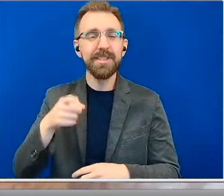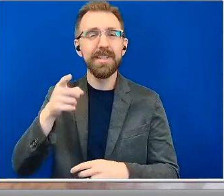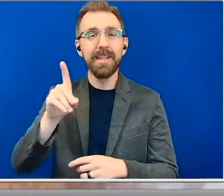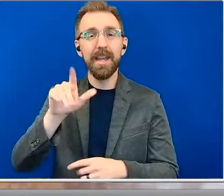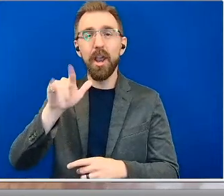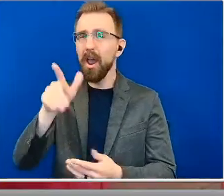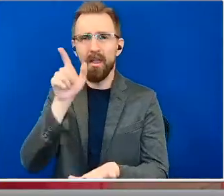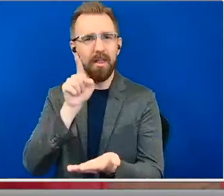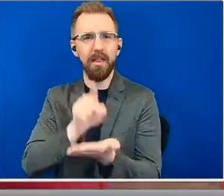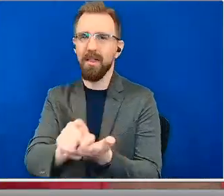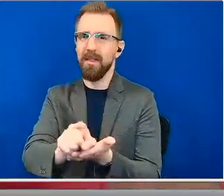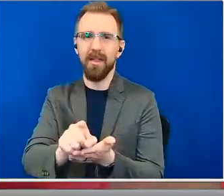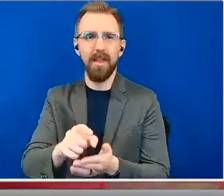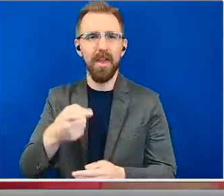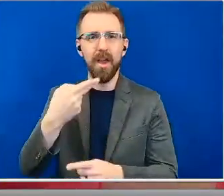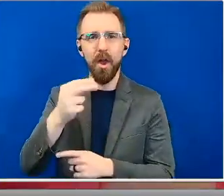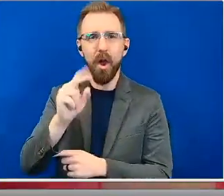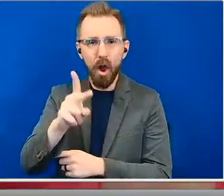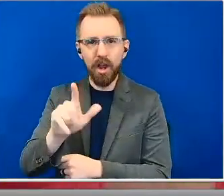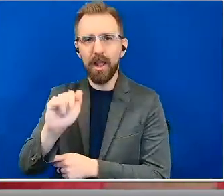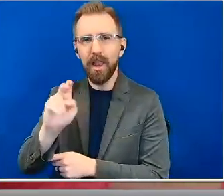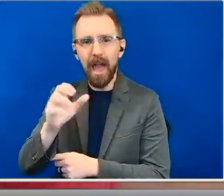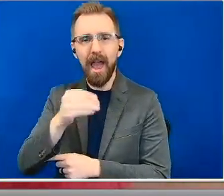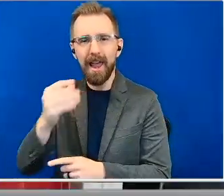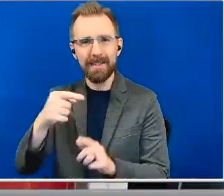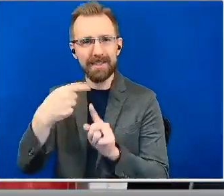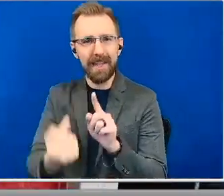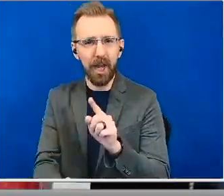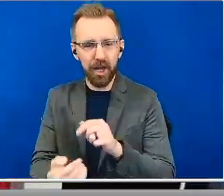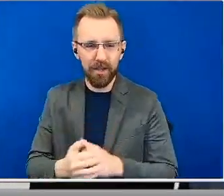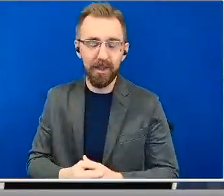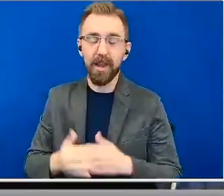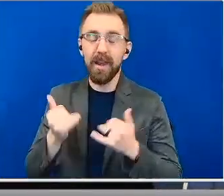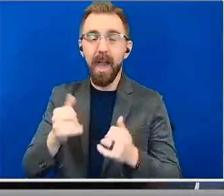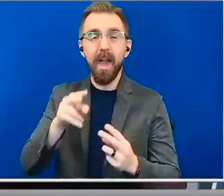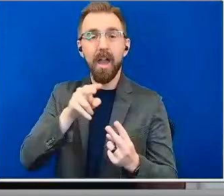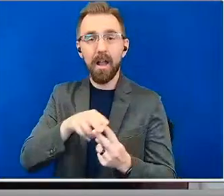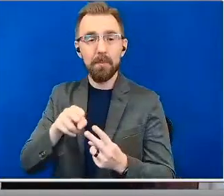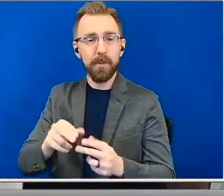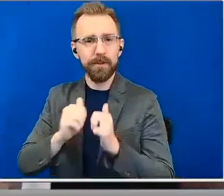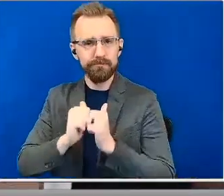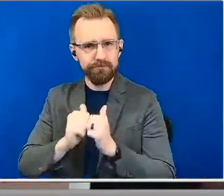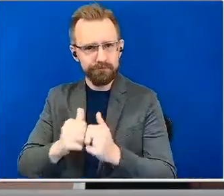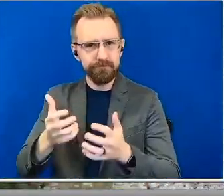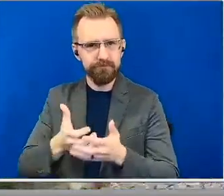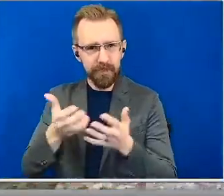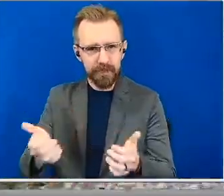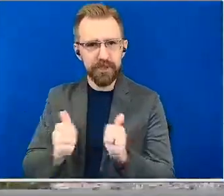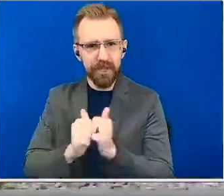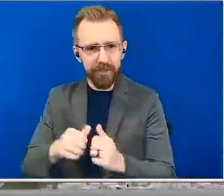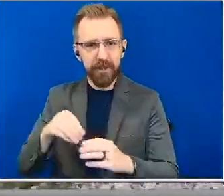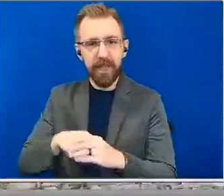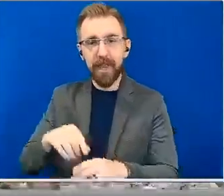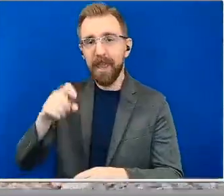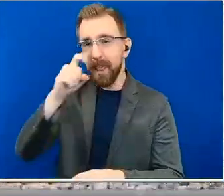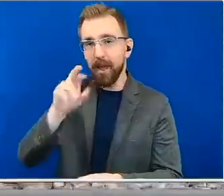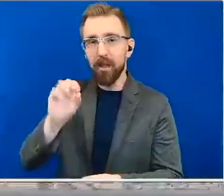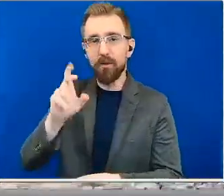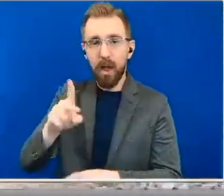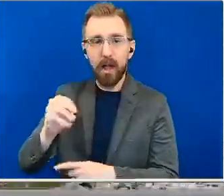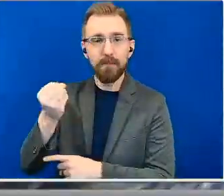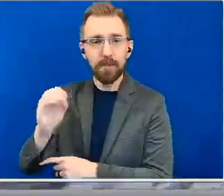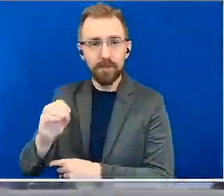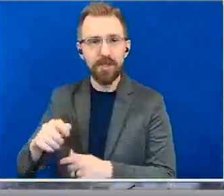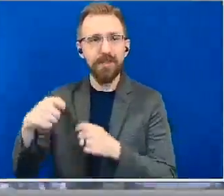line, and sinker. Now the couple spends as much time as possible at their cabin in Eagle Rock, Missouri, trout fishing.